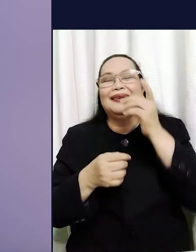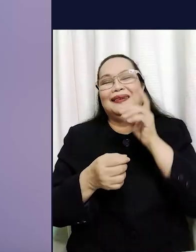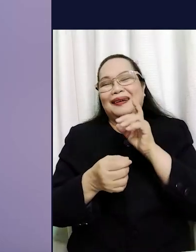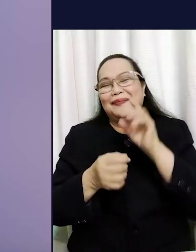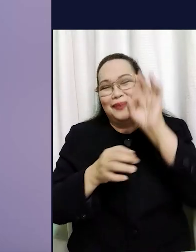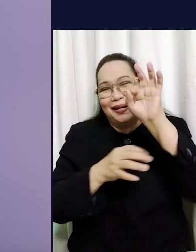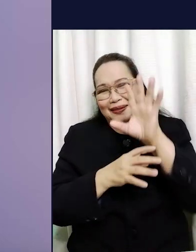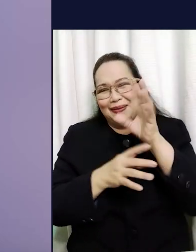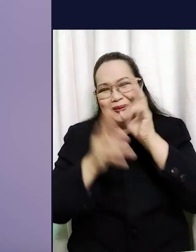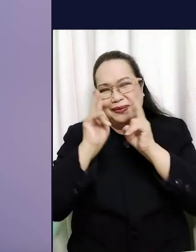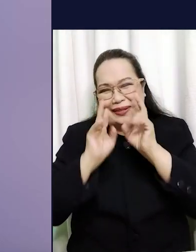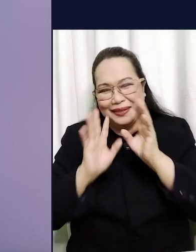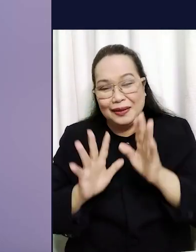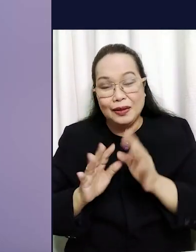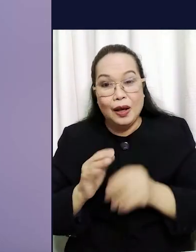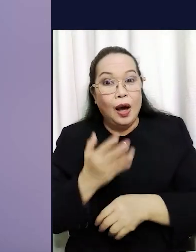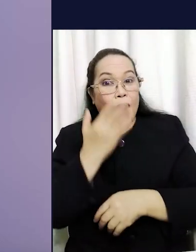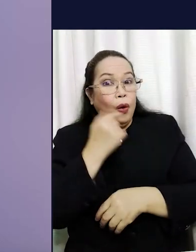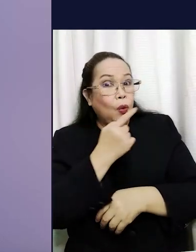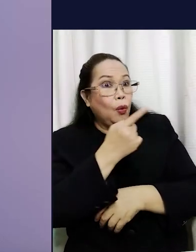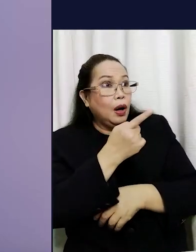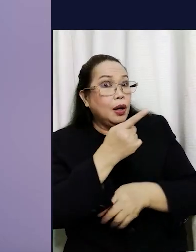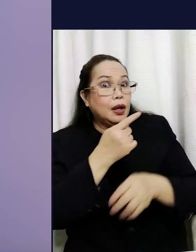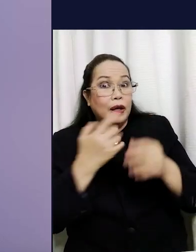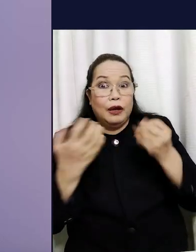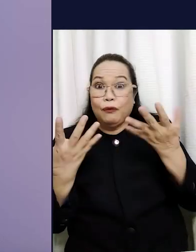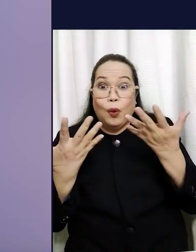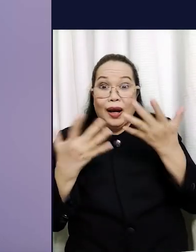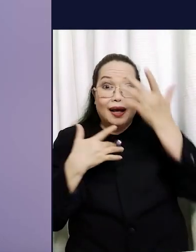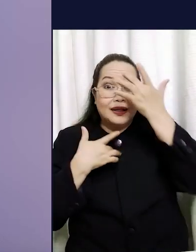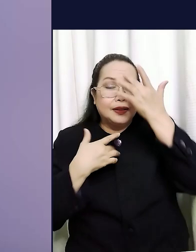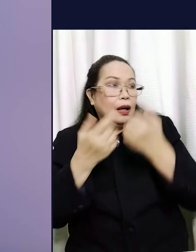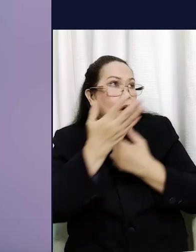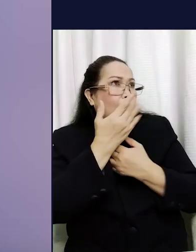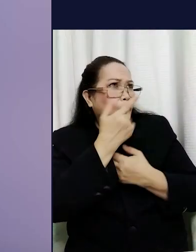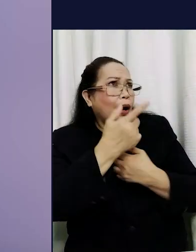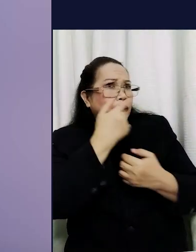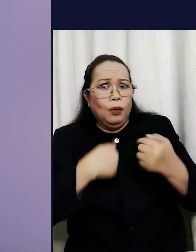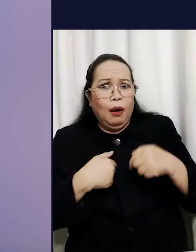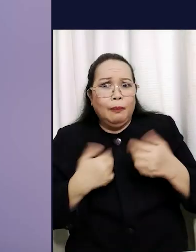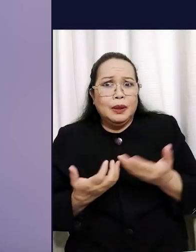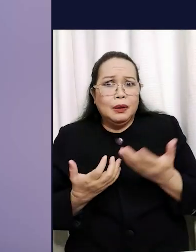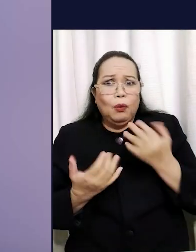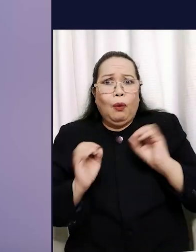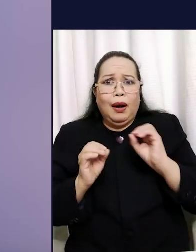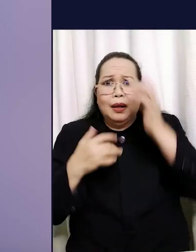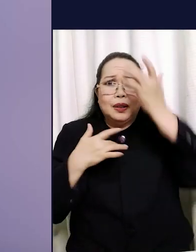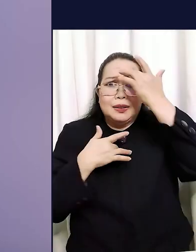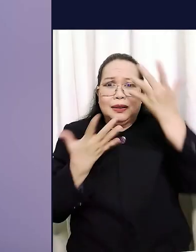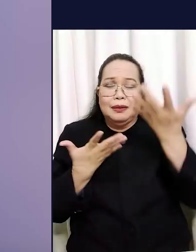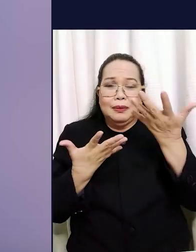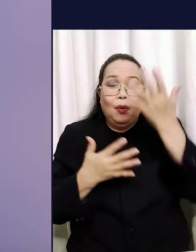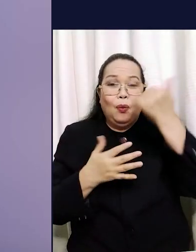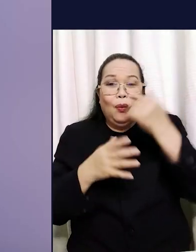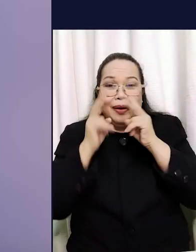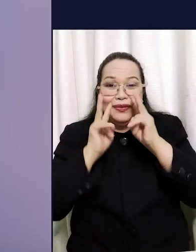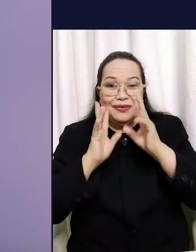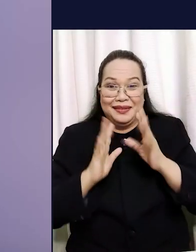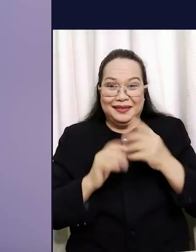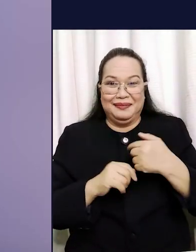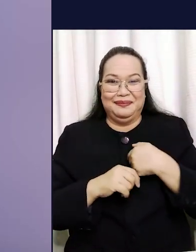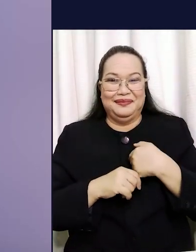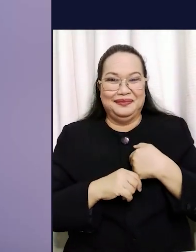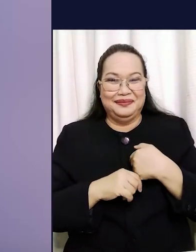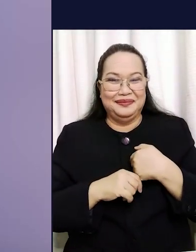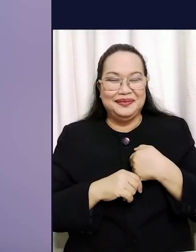ah. Ba't mo ako dinadalo? Parang dinadalo lang ng mga pastor, pag may sakit, oh, mamamatay na. Hindi naman, mga kapatid. No? Pagka may birthday